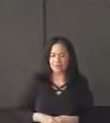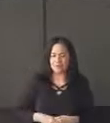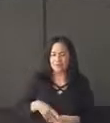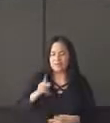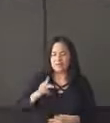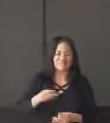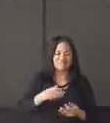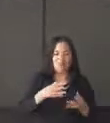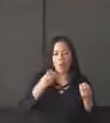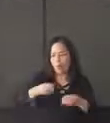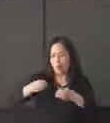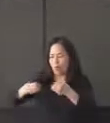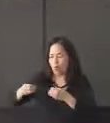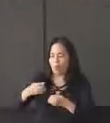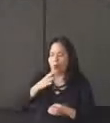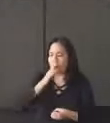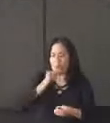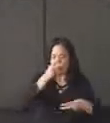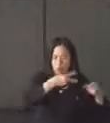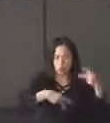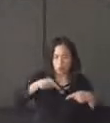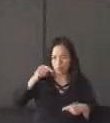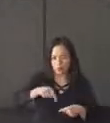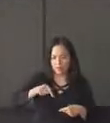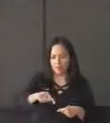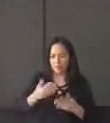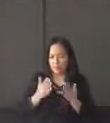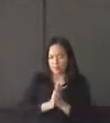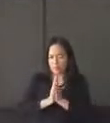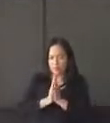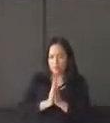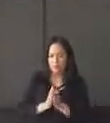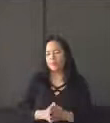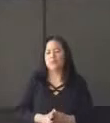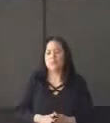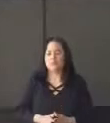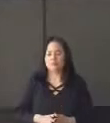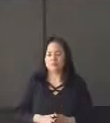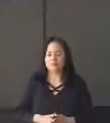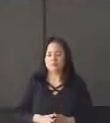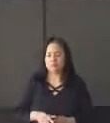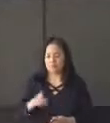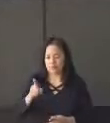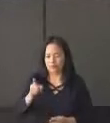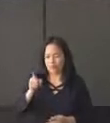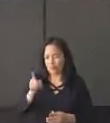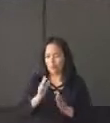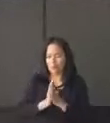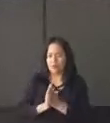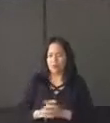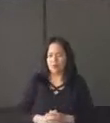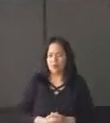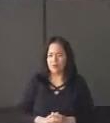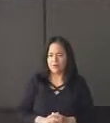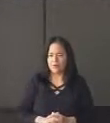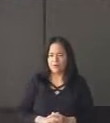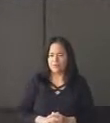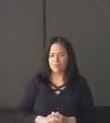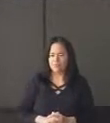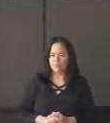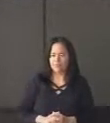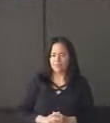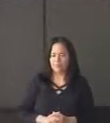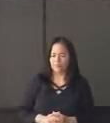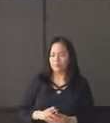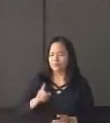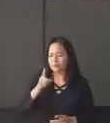remotely. She has time constraints, and we are going to cut to the chase. Firstly, Geraldine,